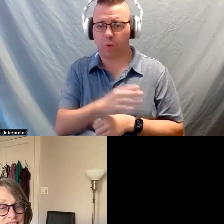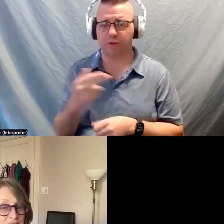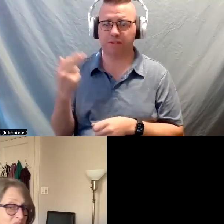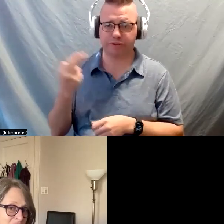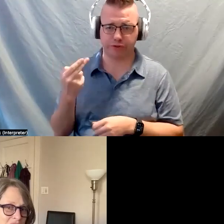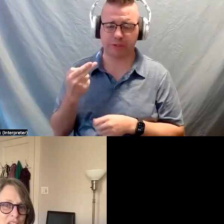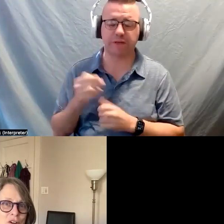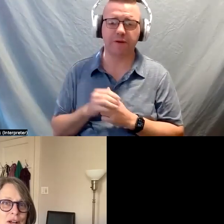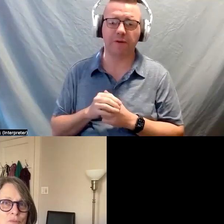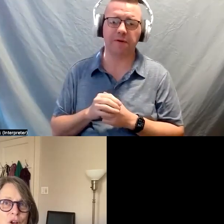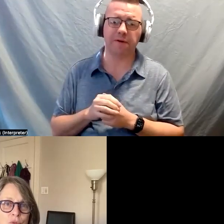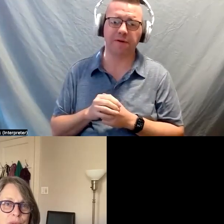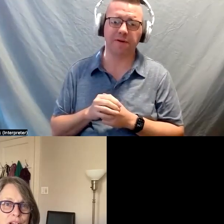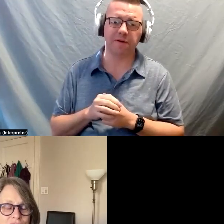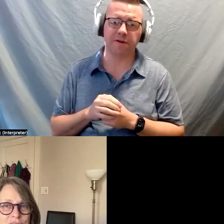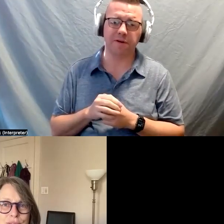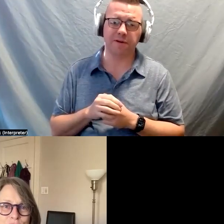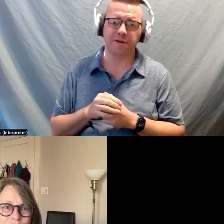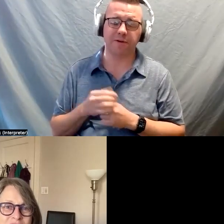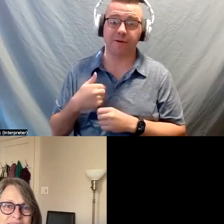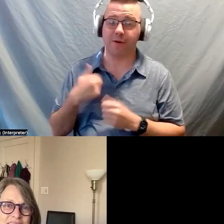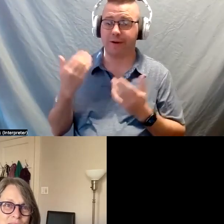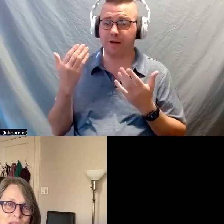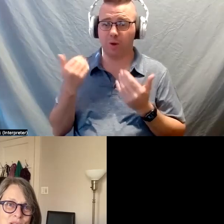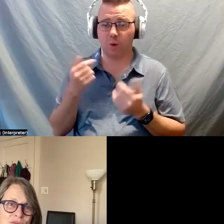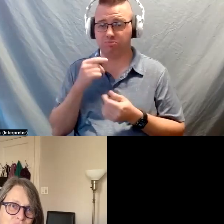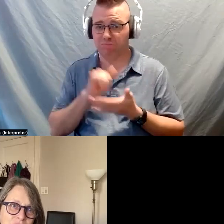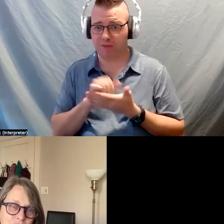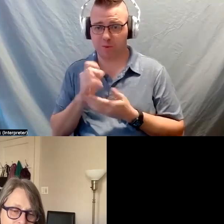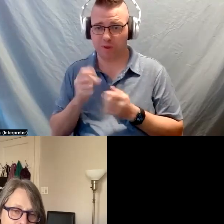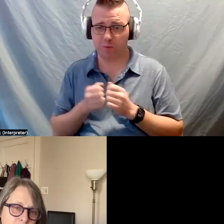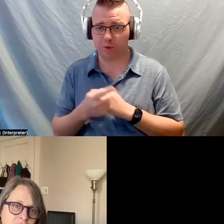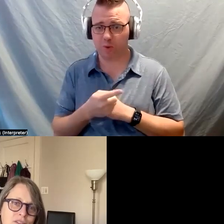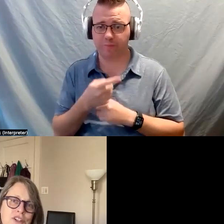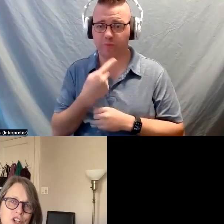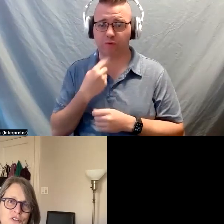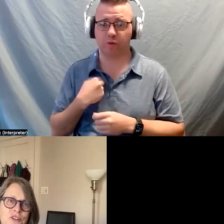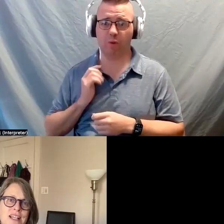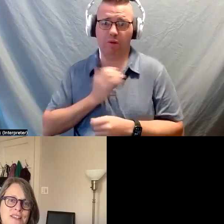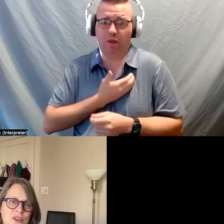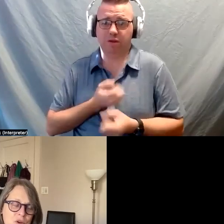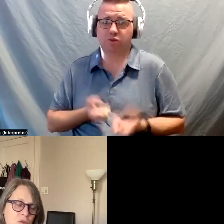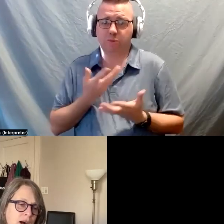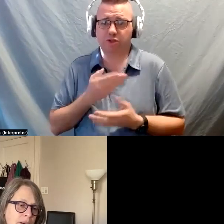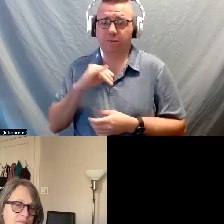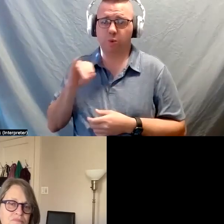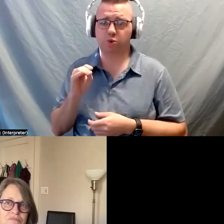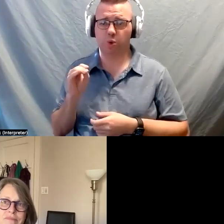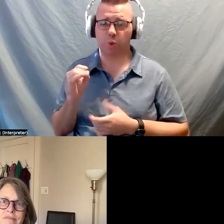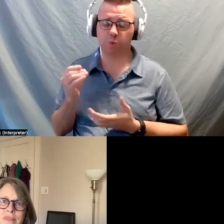as we hope will be okay with you, since you've told us so much about Jo.